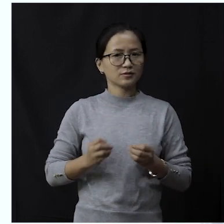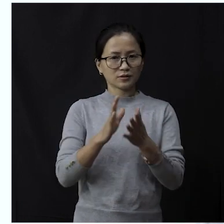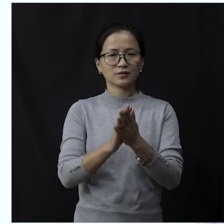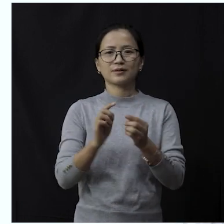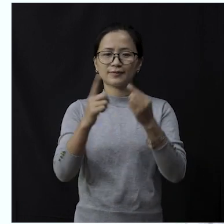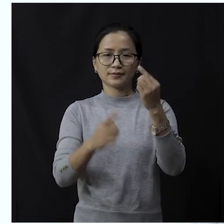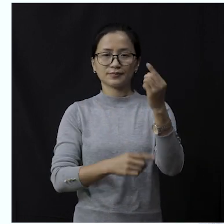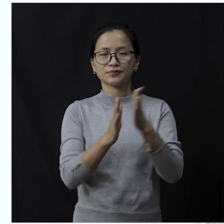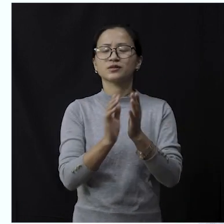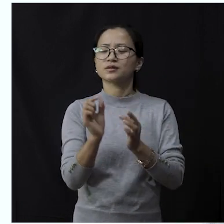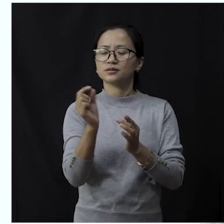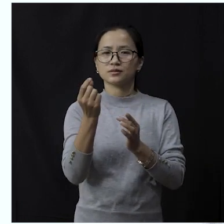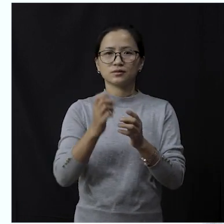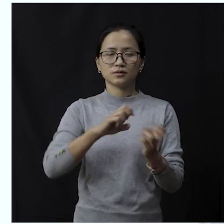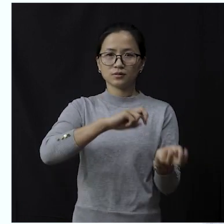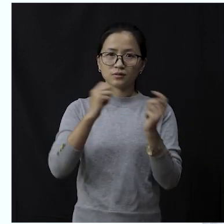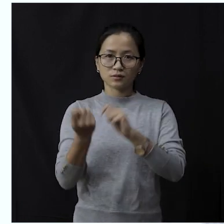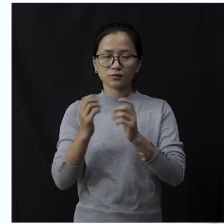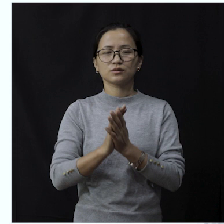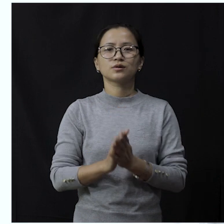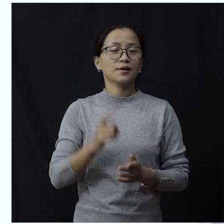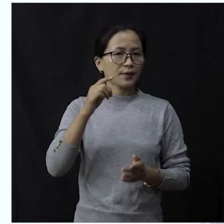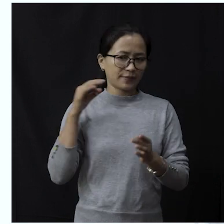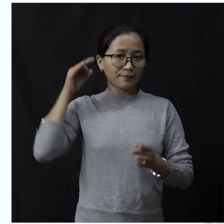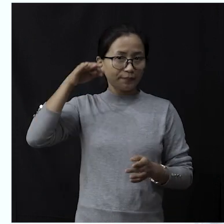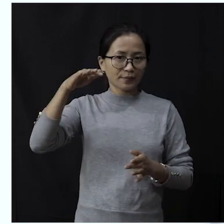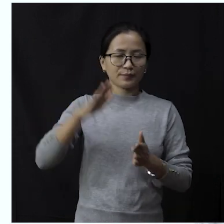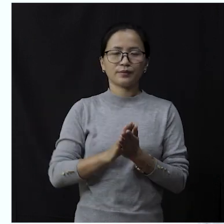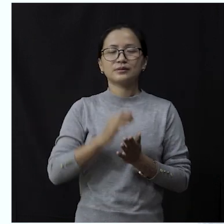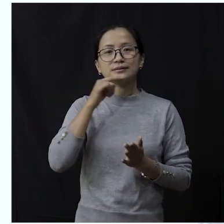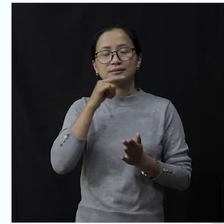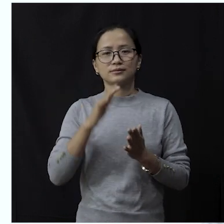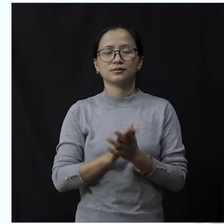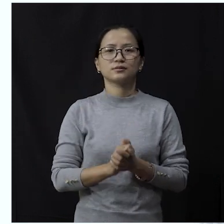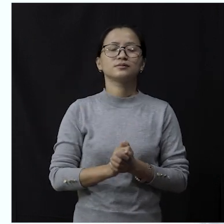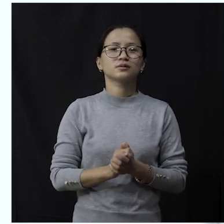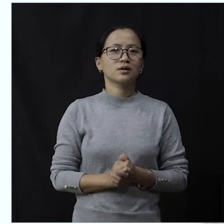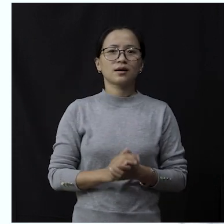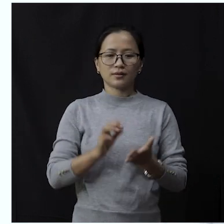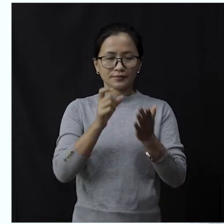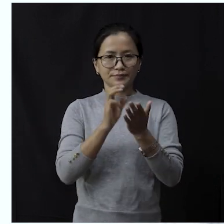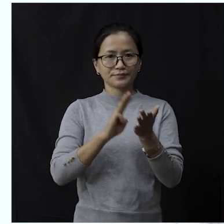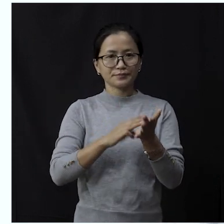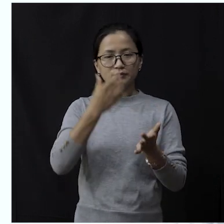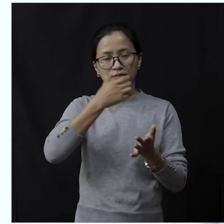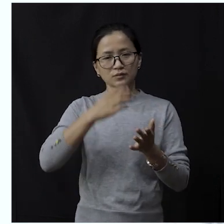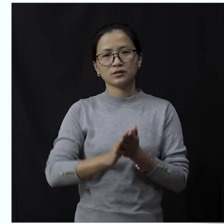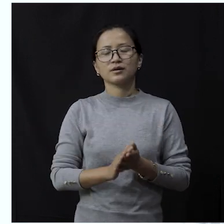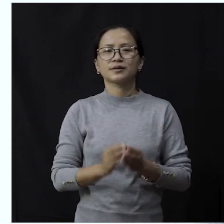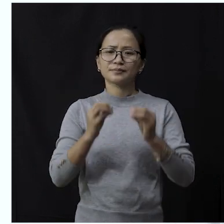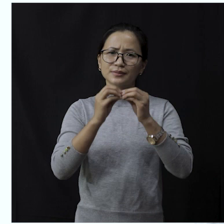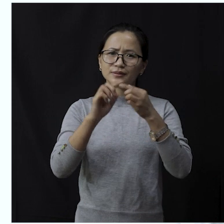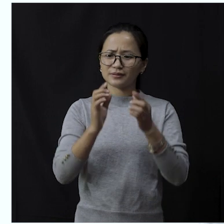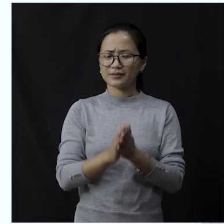black or purple. Okay, so those are all berries. Apples, mangoes are fruits. Okay, you have to know that. And berries are different